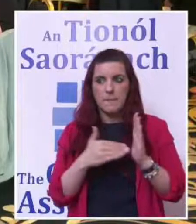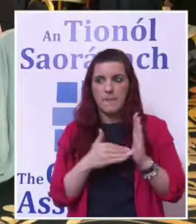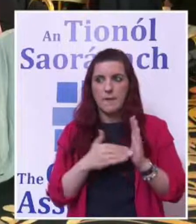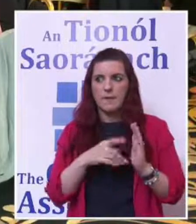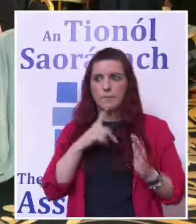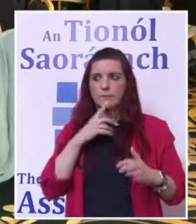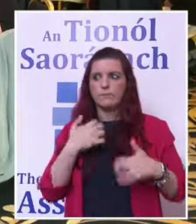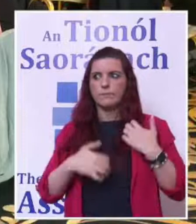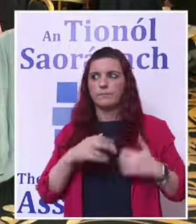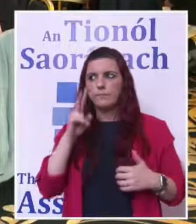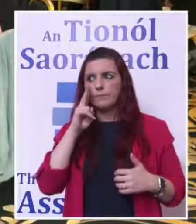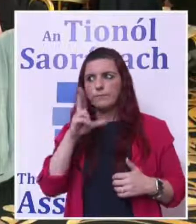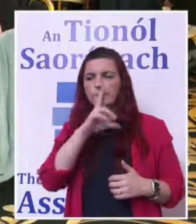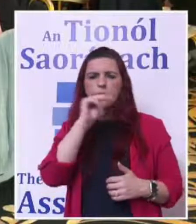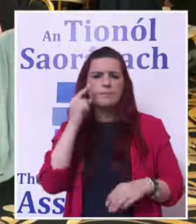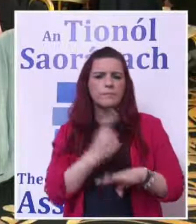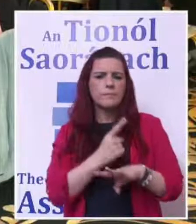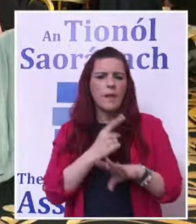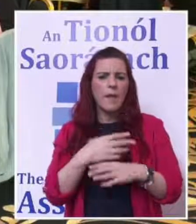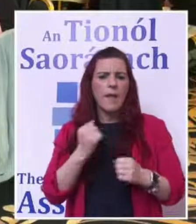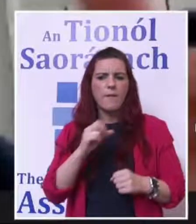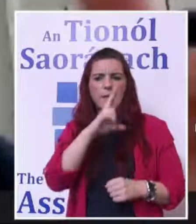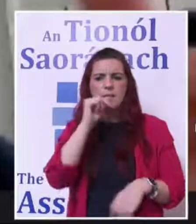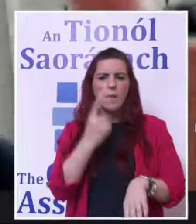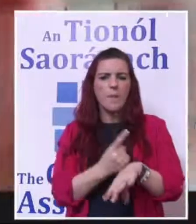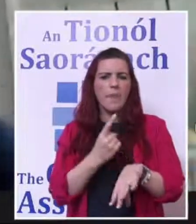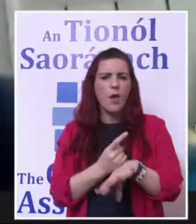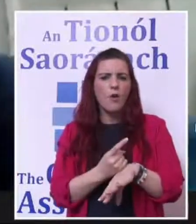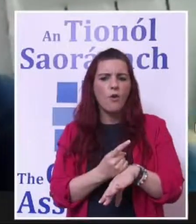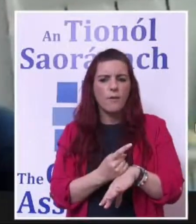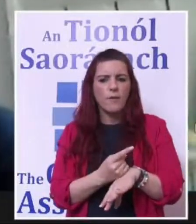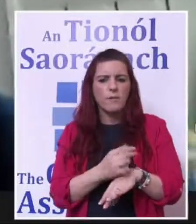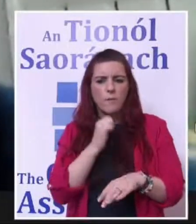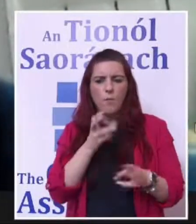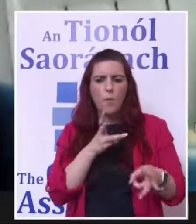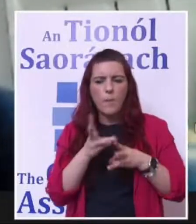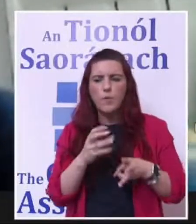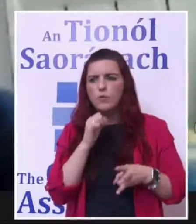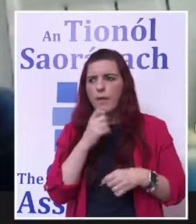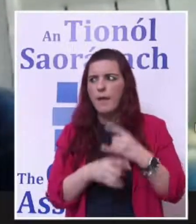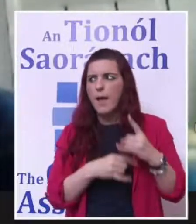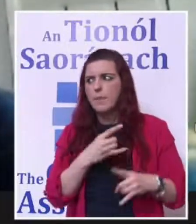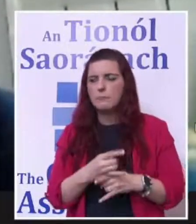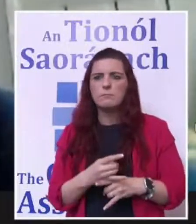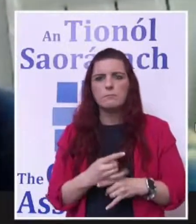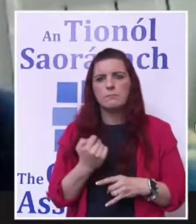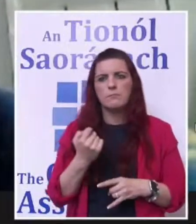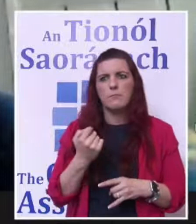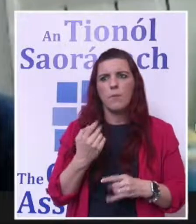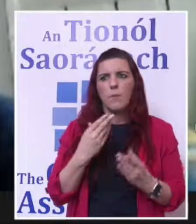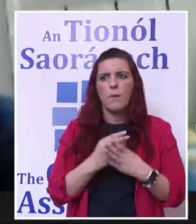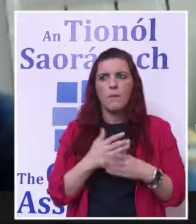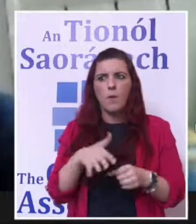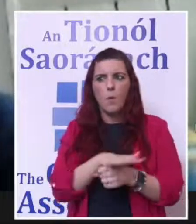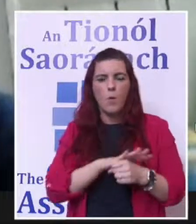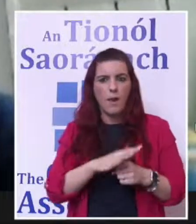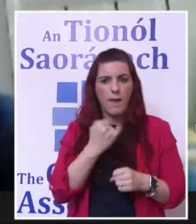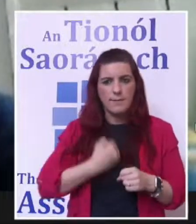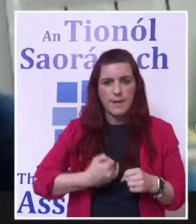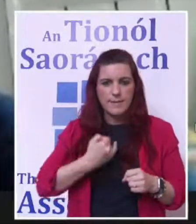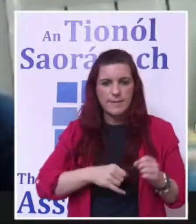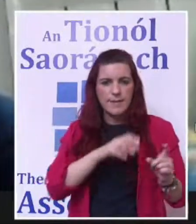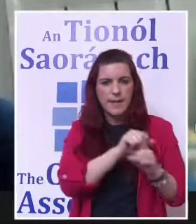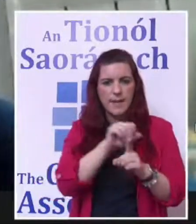it as an example that, in fact, there is something there to start working with, but it has to have a resonance in terms of local identity